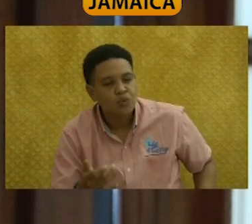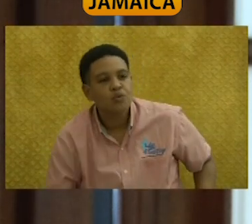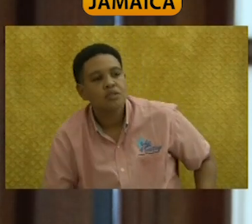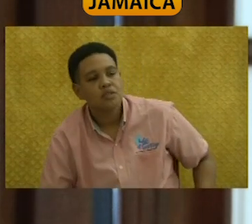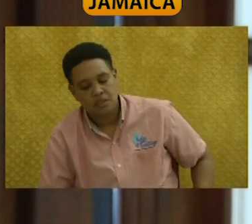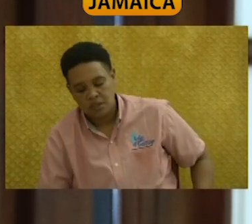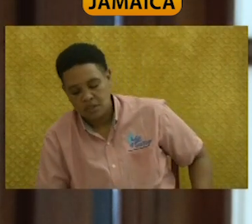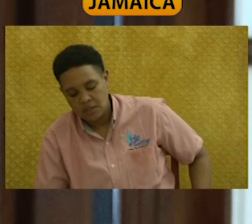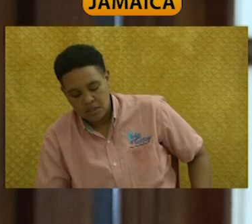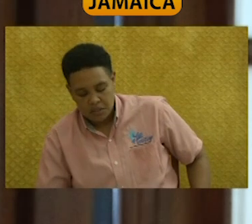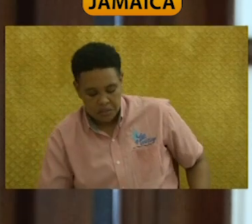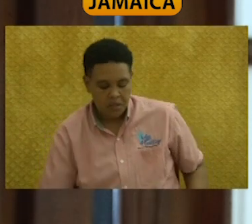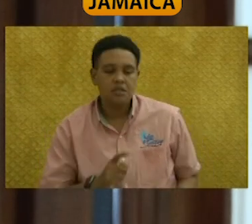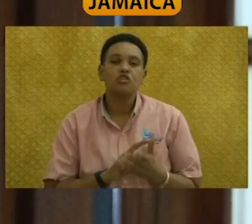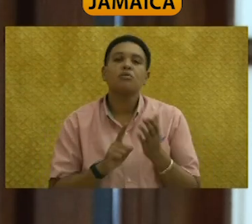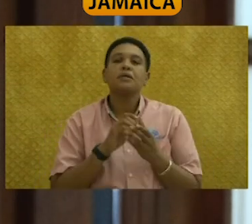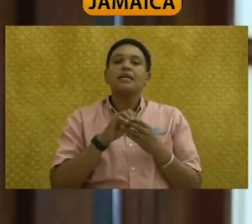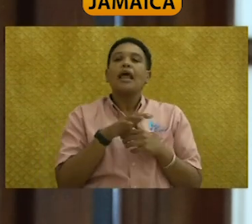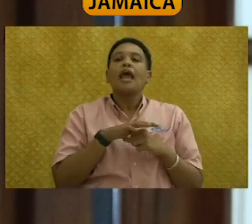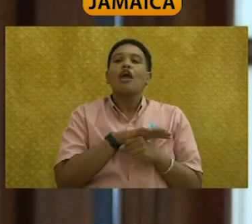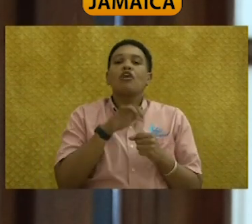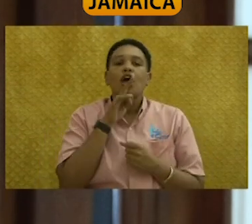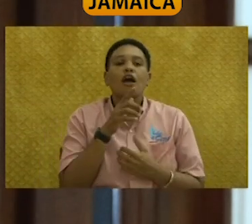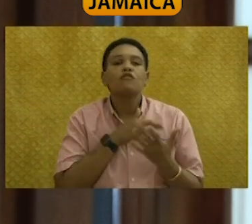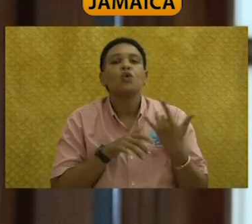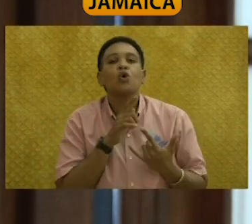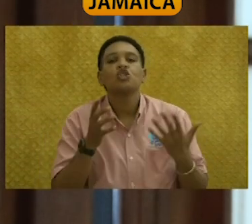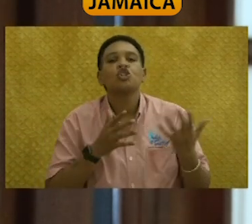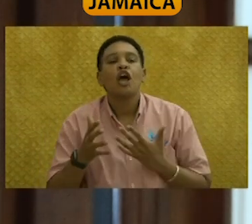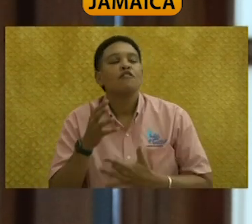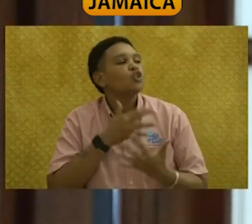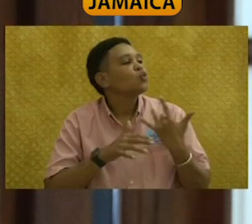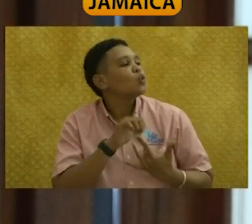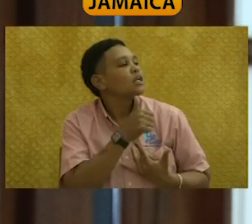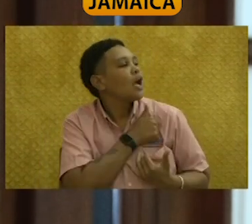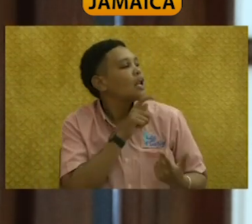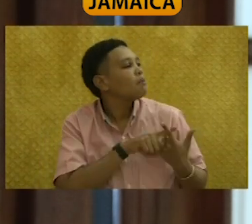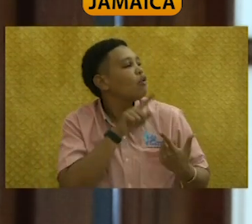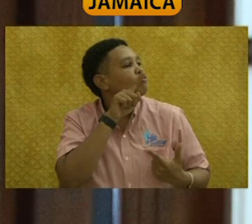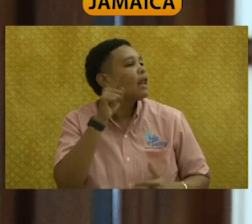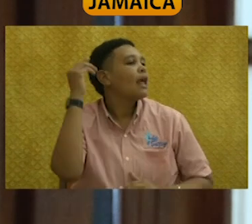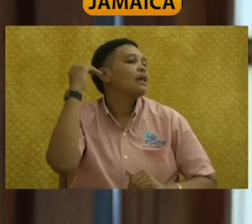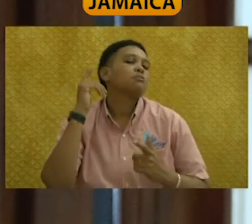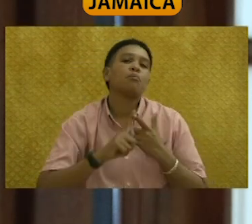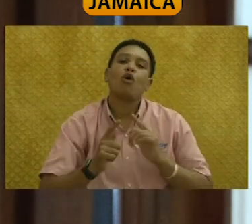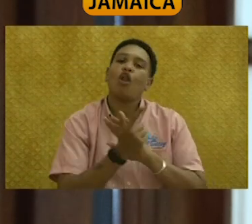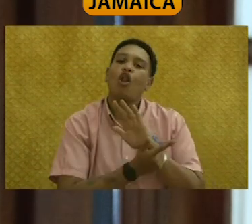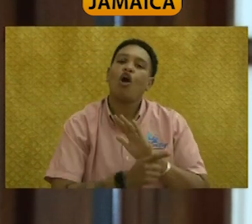Discrimination in areas of social services, social attitudes and expectations, and